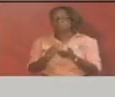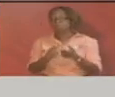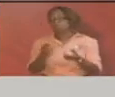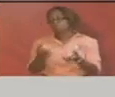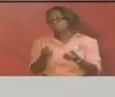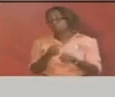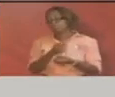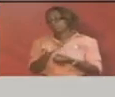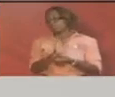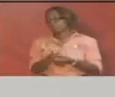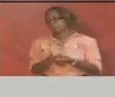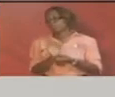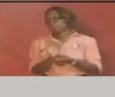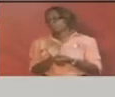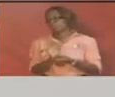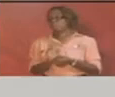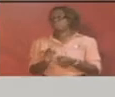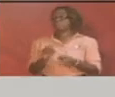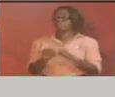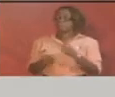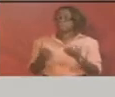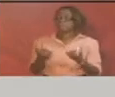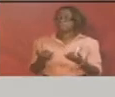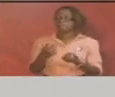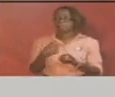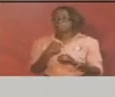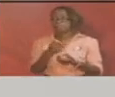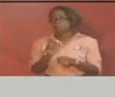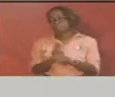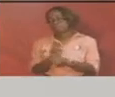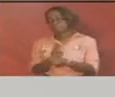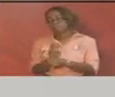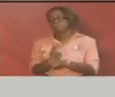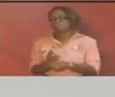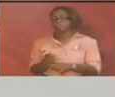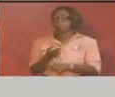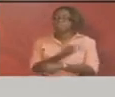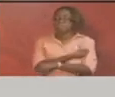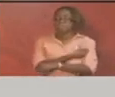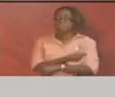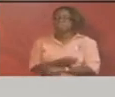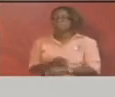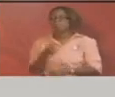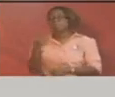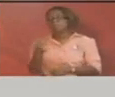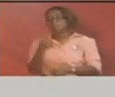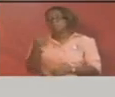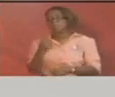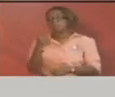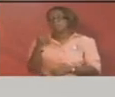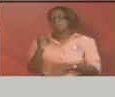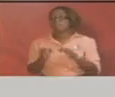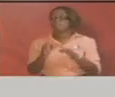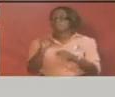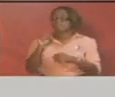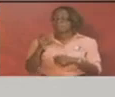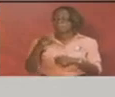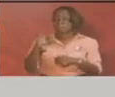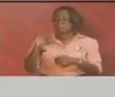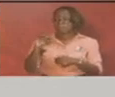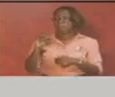vaccines that are WHO approved only. And Dr. Exover would have taken the time this morning to go through the rigor of the process for